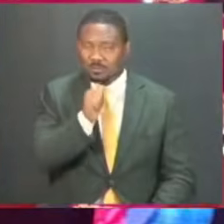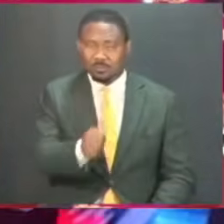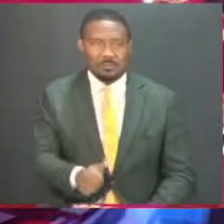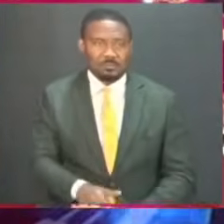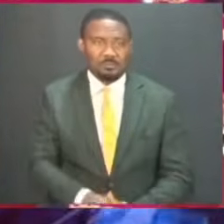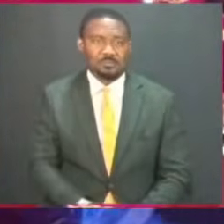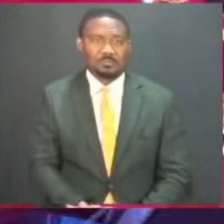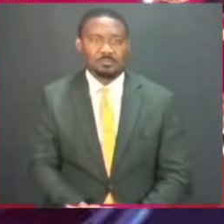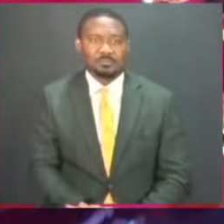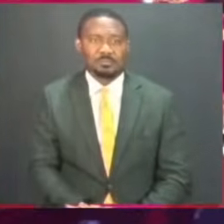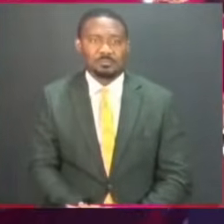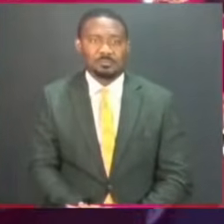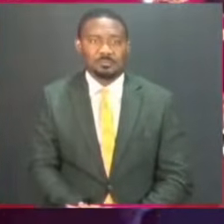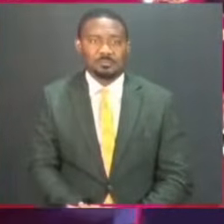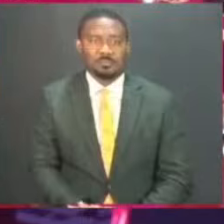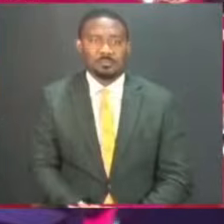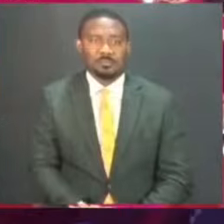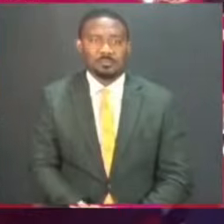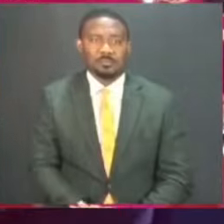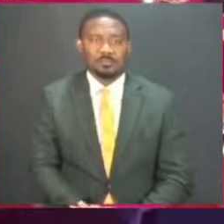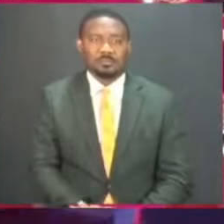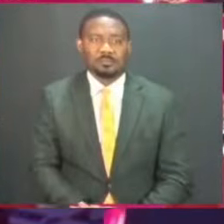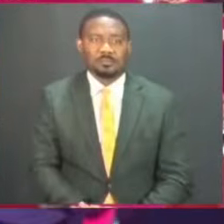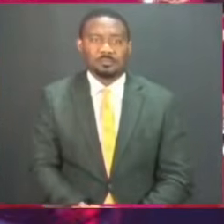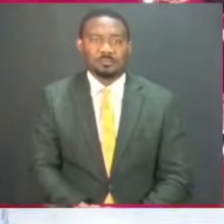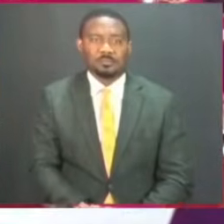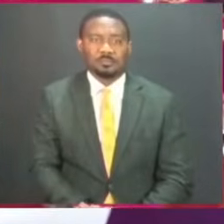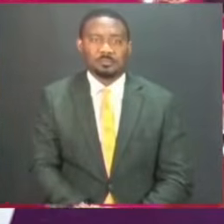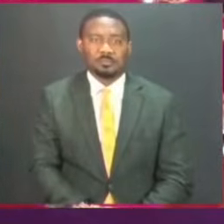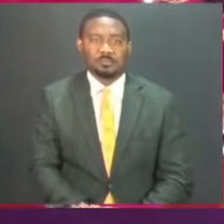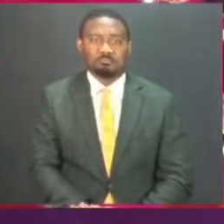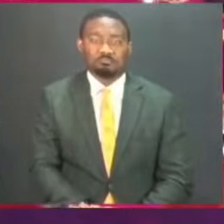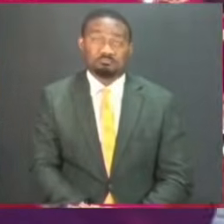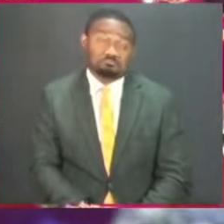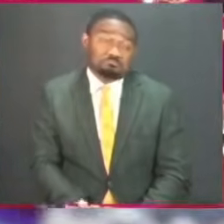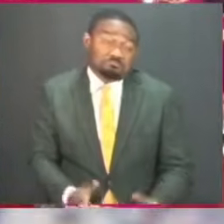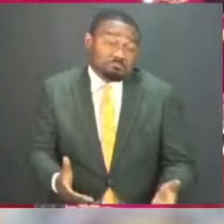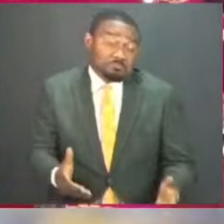Why do you want to take it tomorrow? Mr. Speaker, I don't mind Friday.